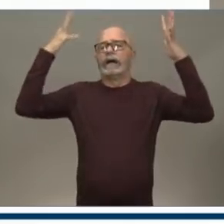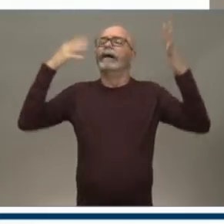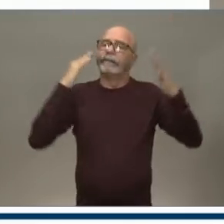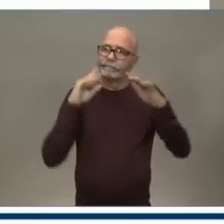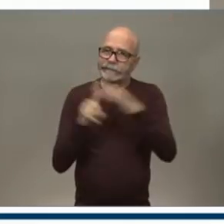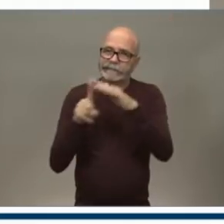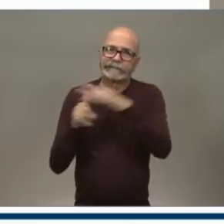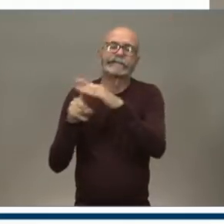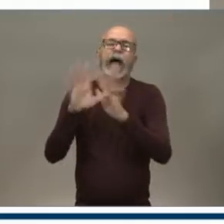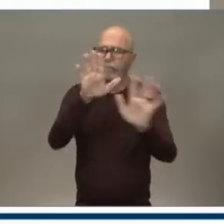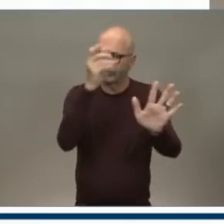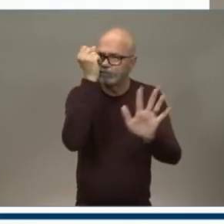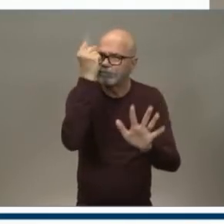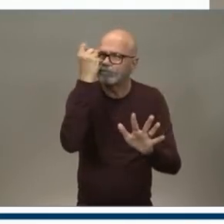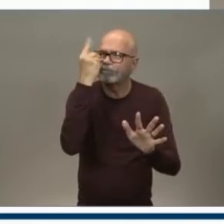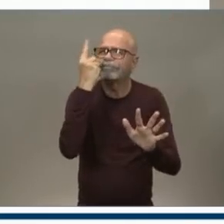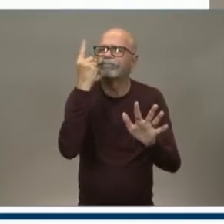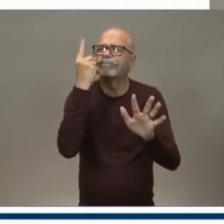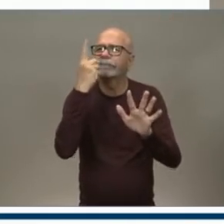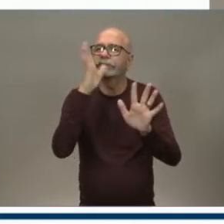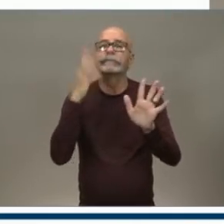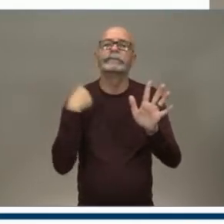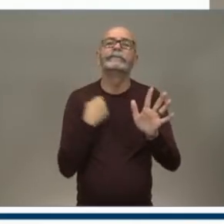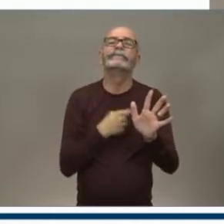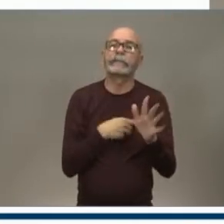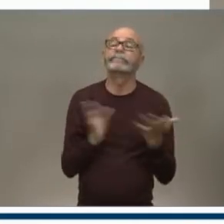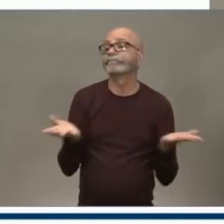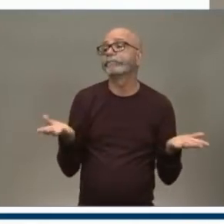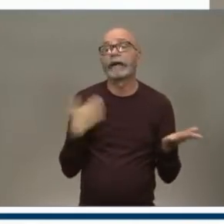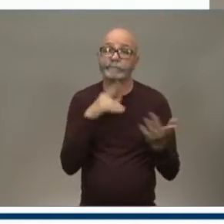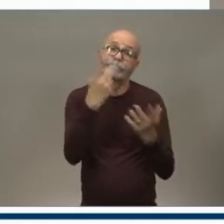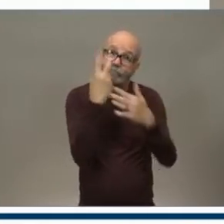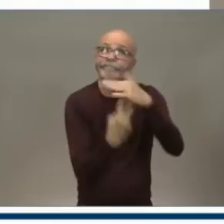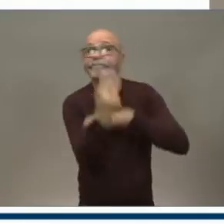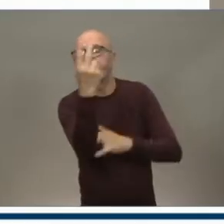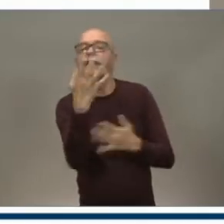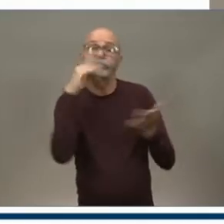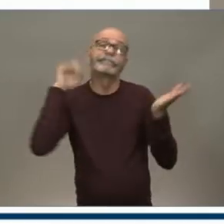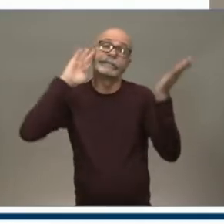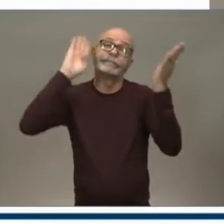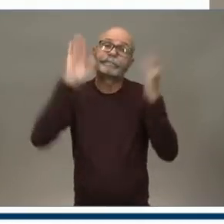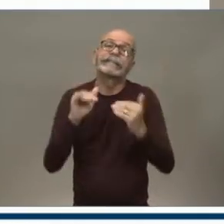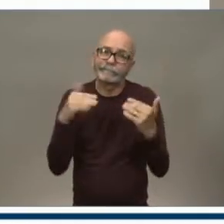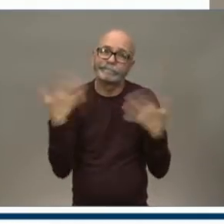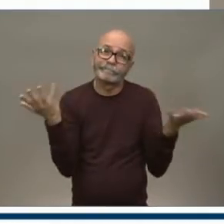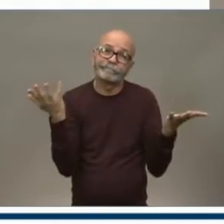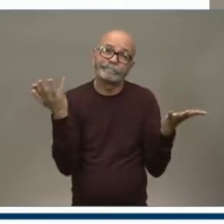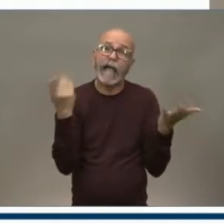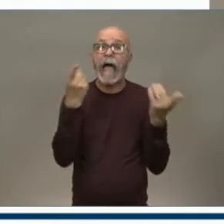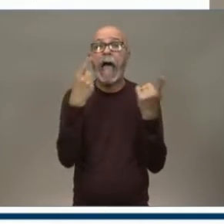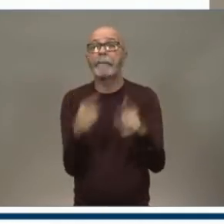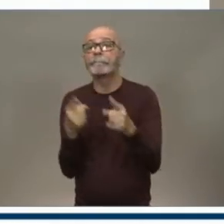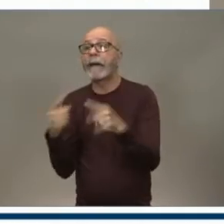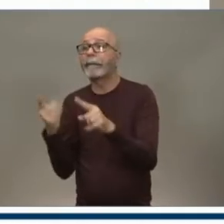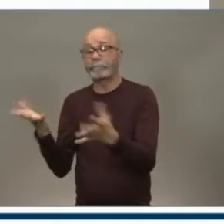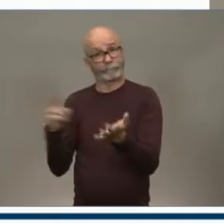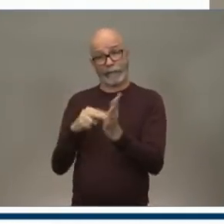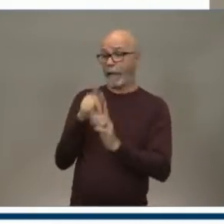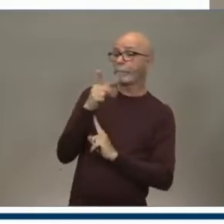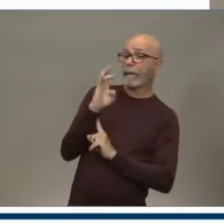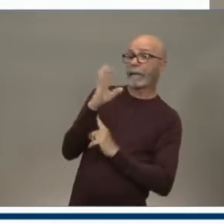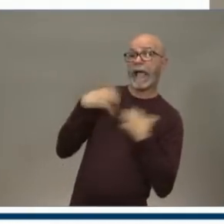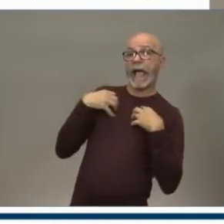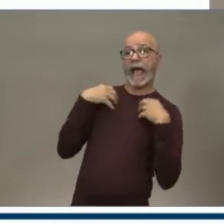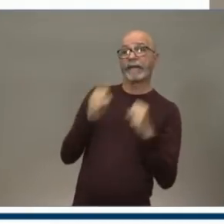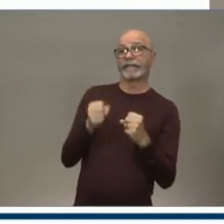us, this is not unexpected. It's not a surprise. Public Health and the Department of Education and Early Childhood Development have been